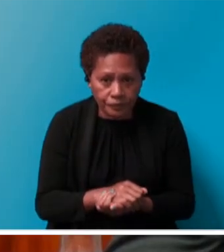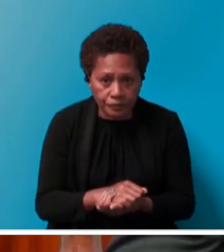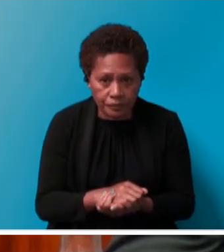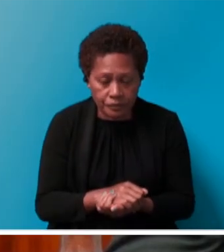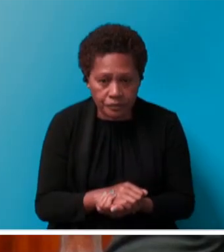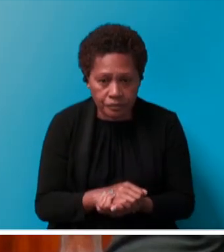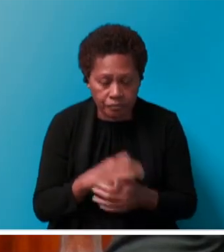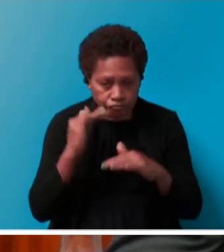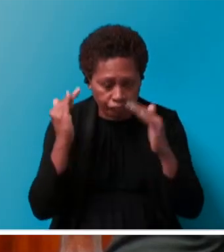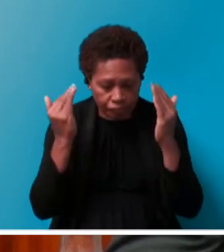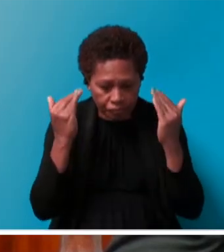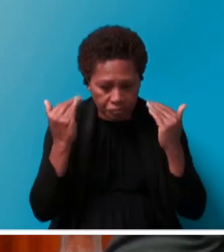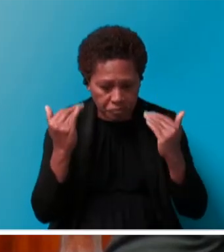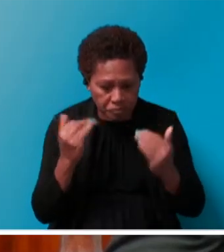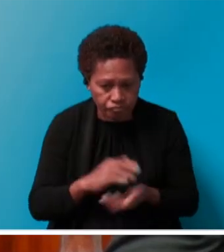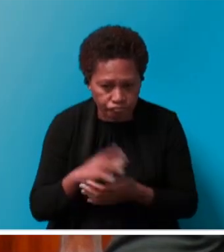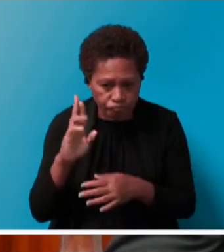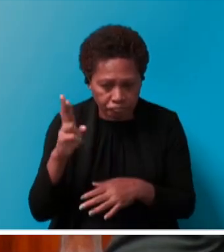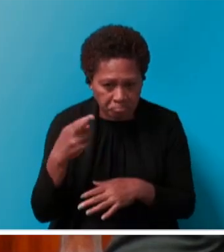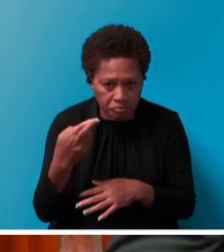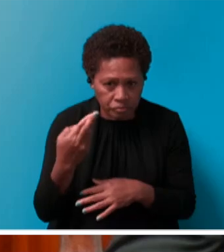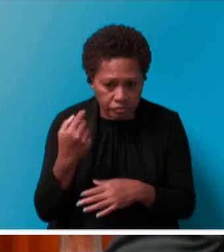Mr. Speaker, I return from Singapore with crystal clear